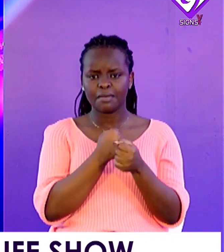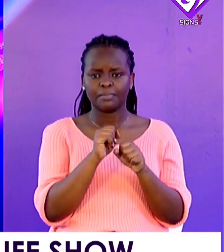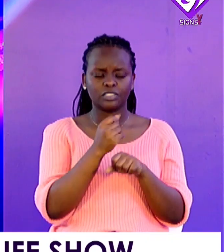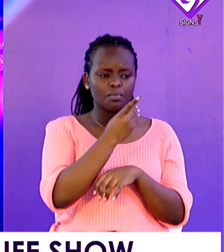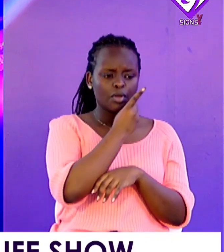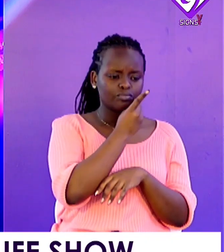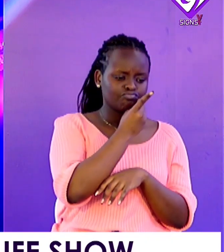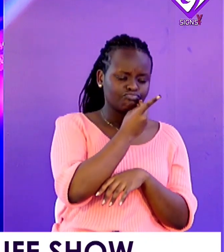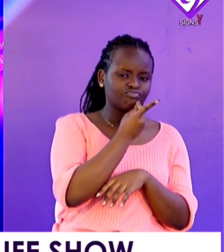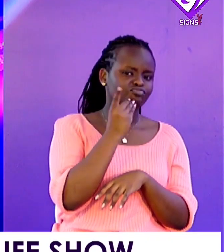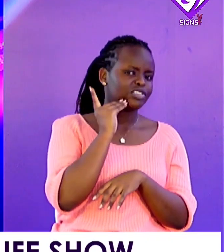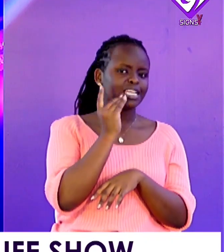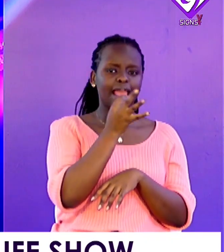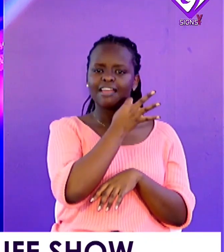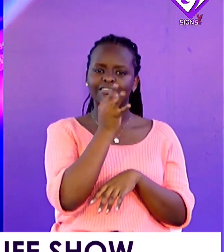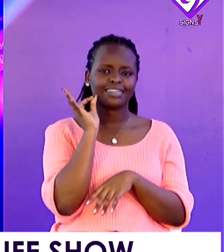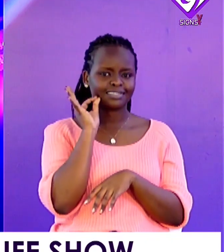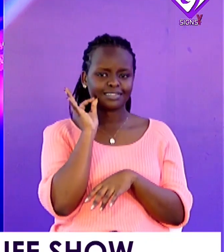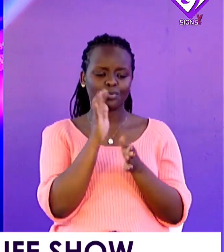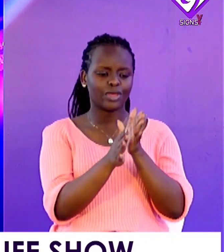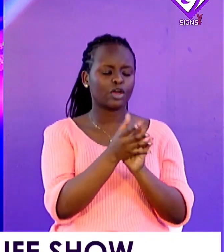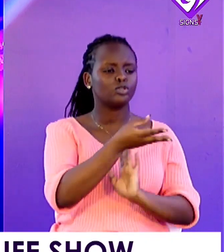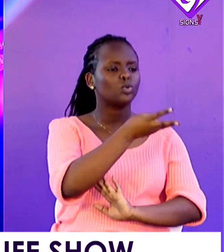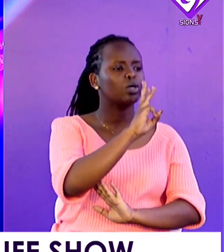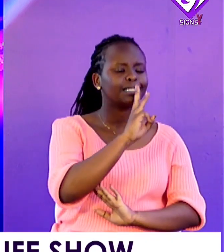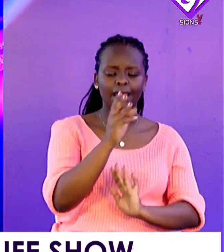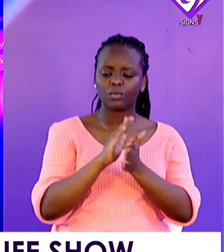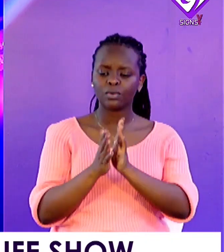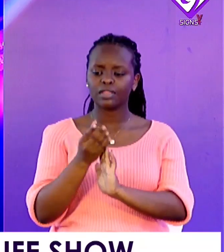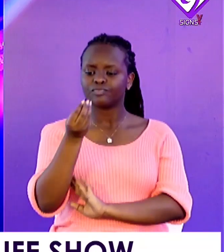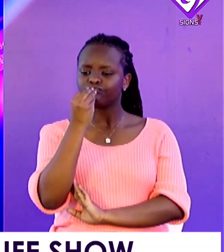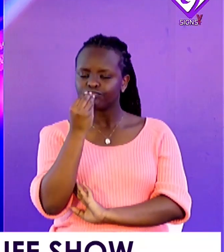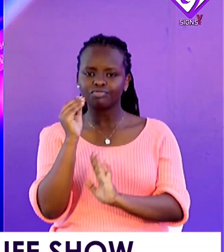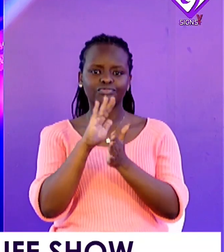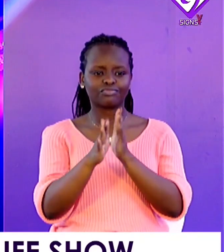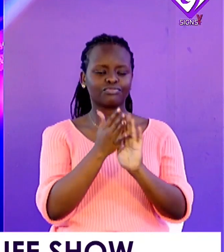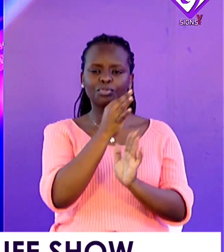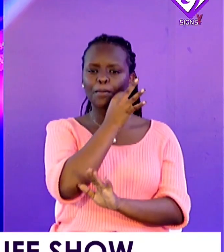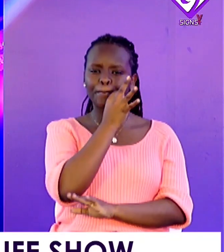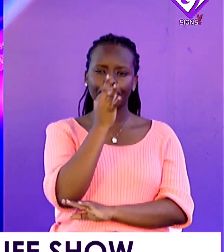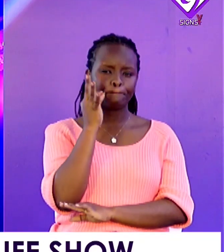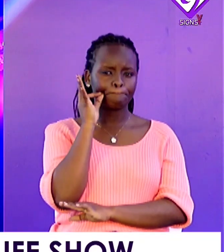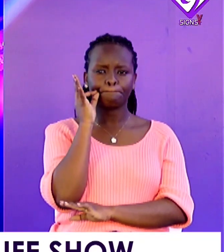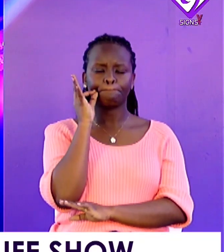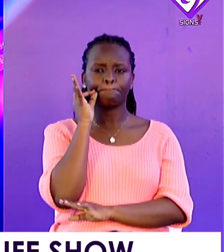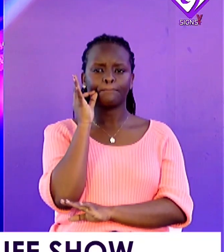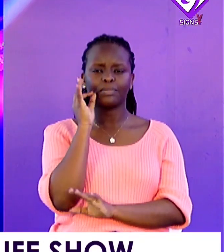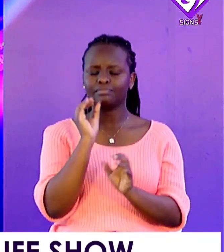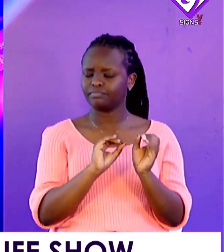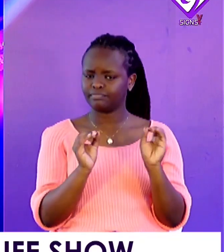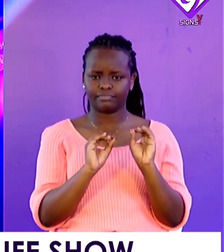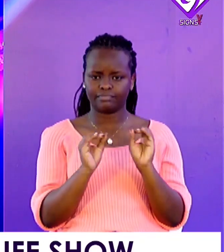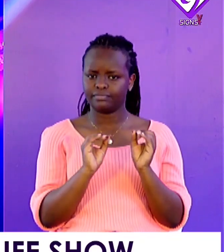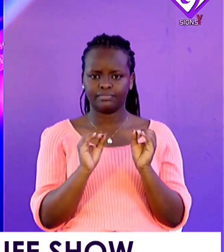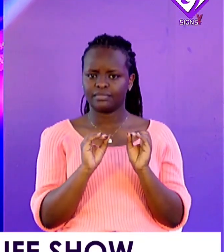water, without food. So you need medical guidance. Okay. And also the church should not just